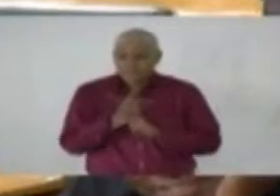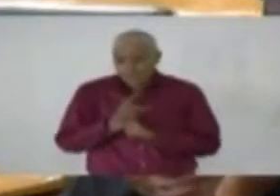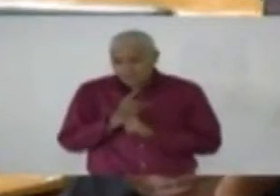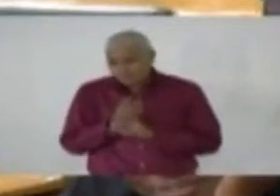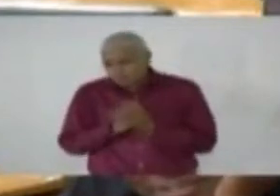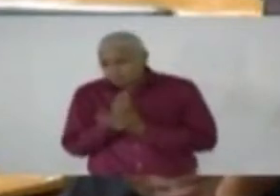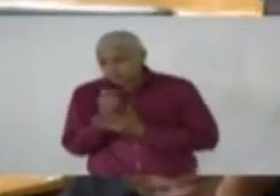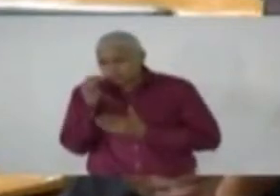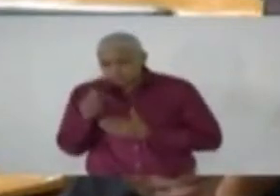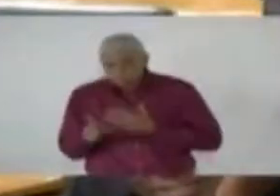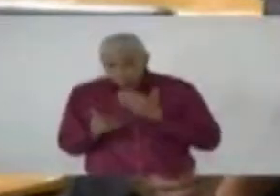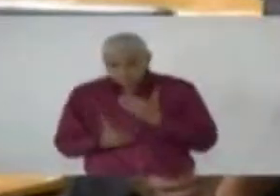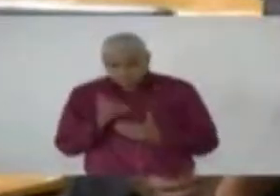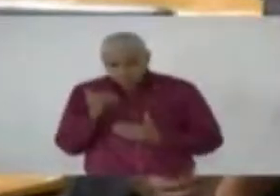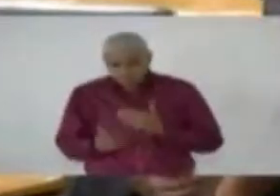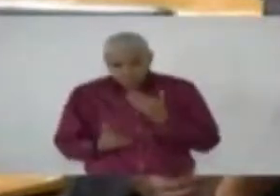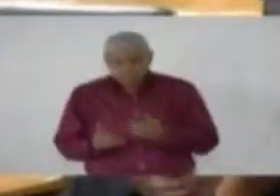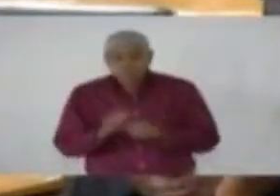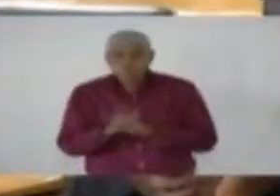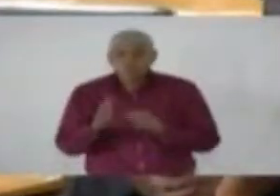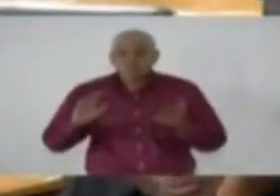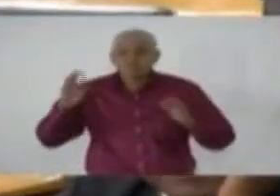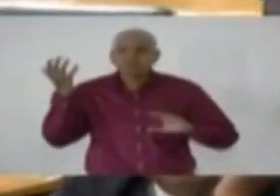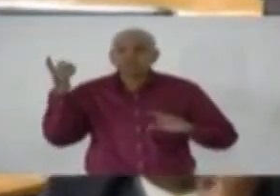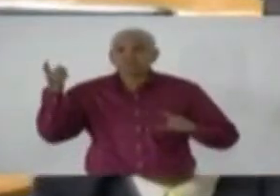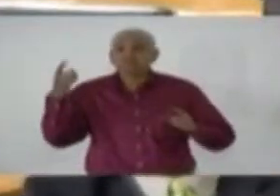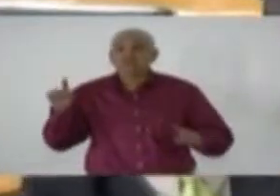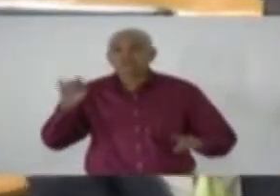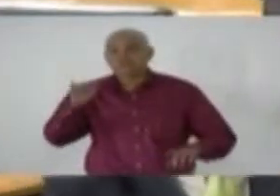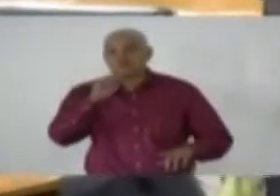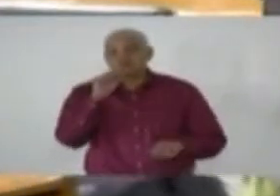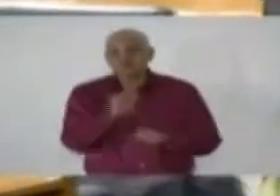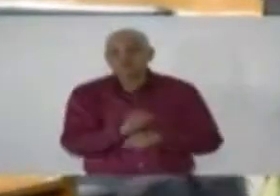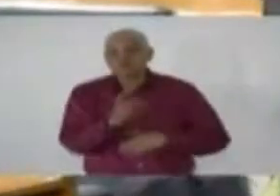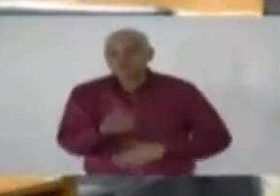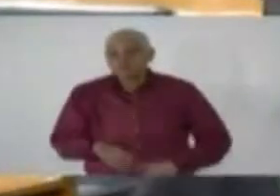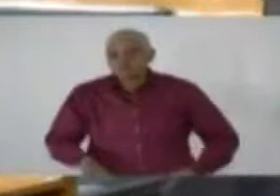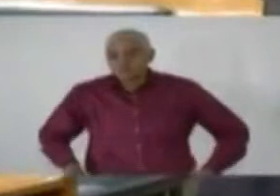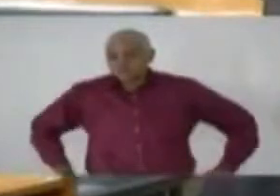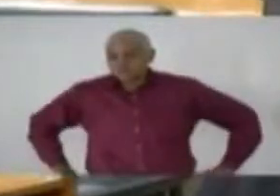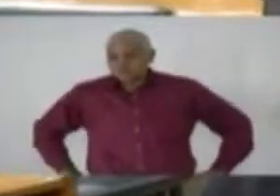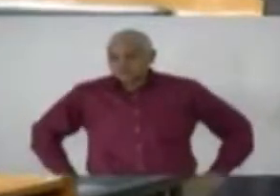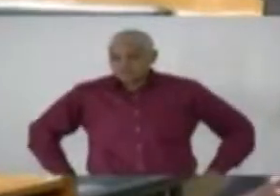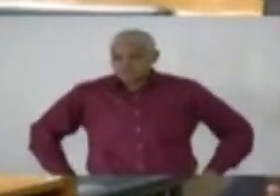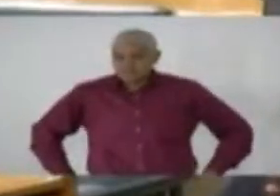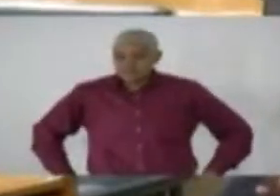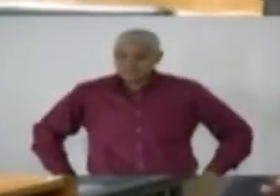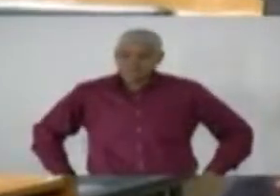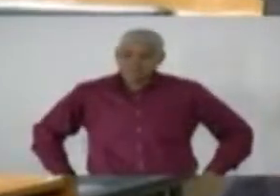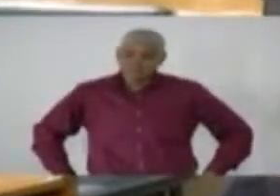carefully through the COVID-19 pandemic. That is the truth.